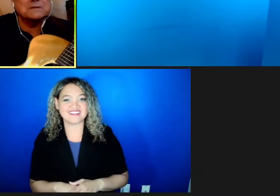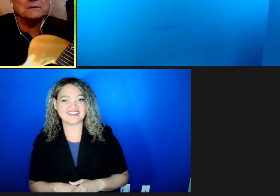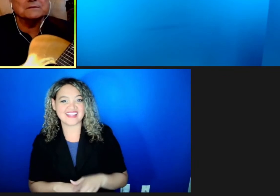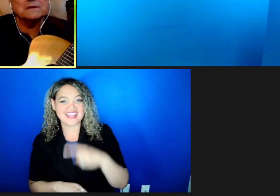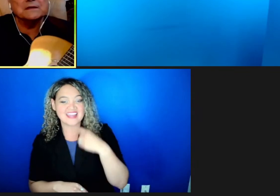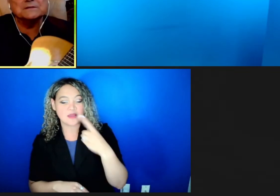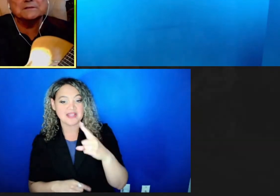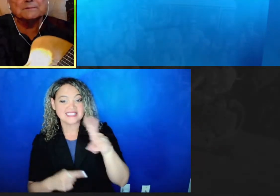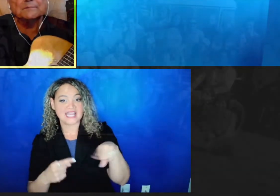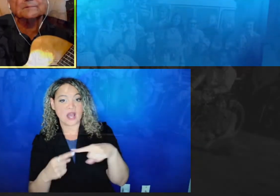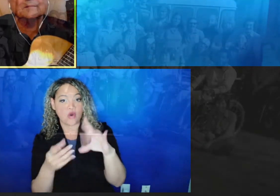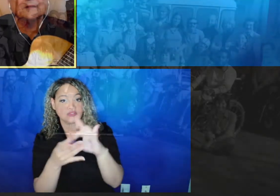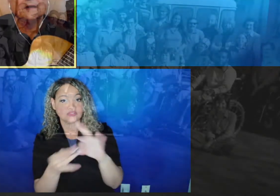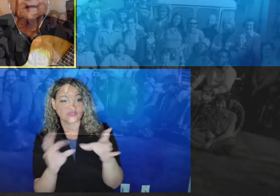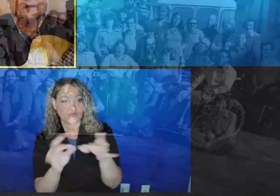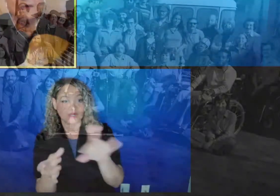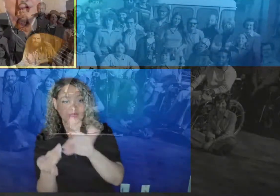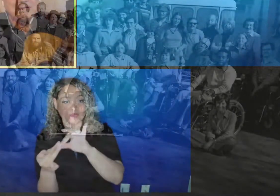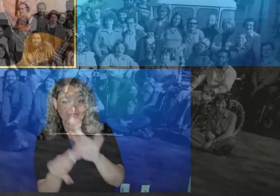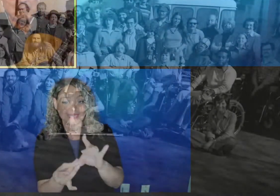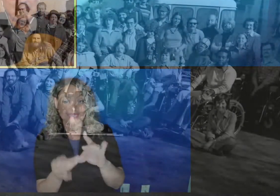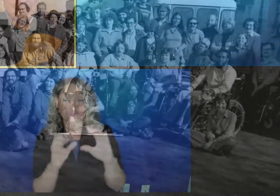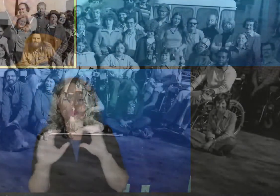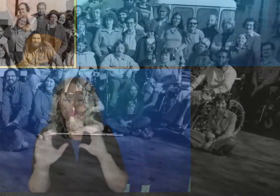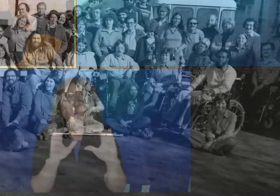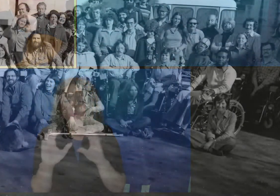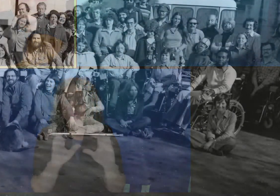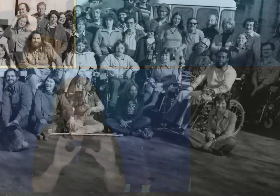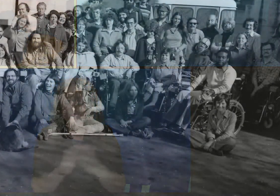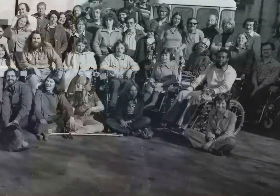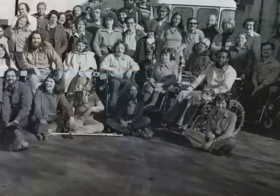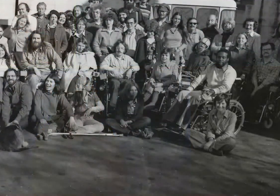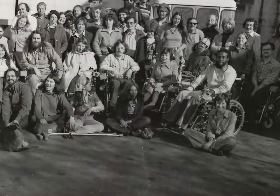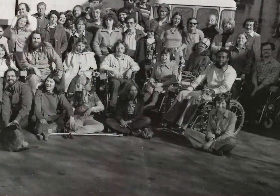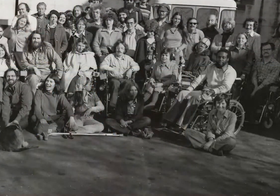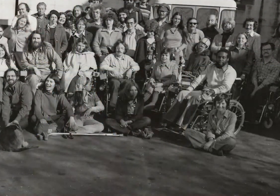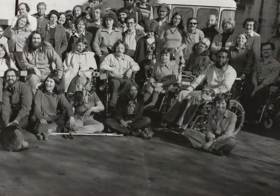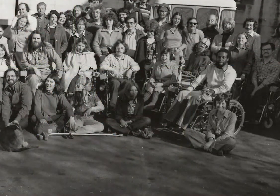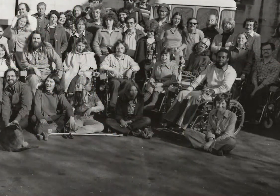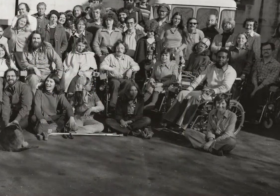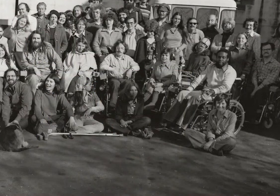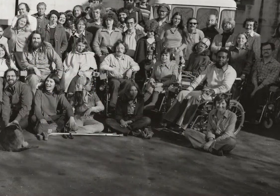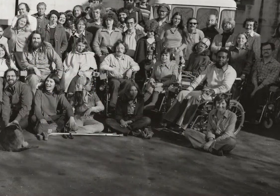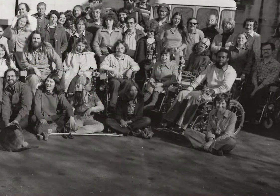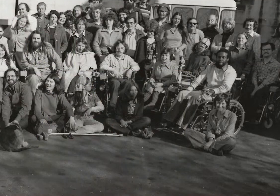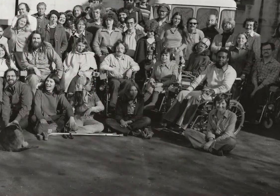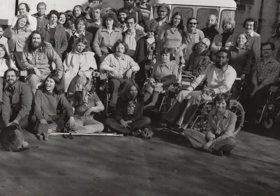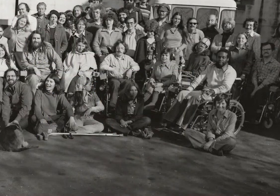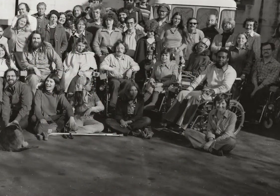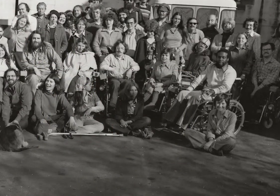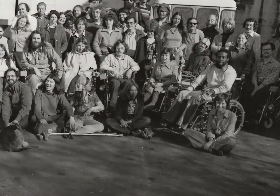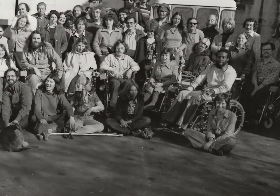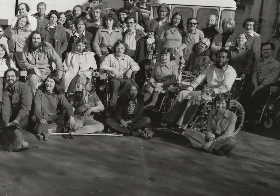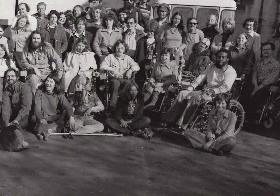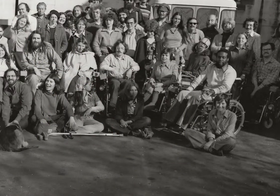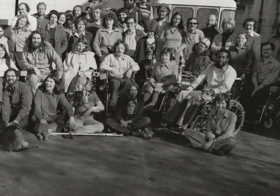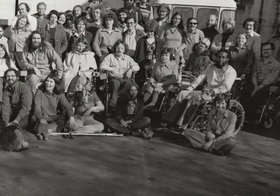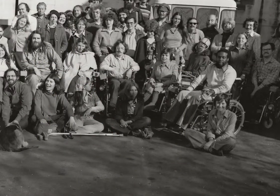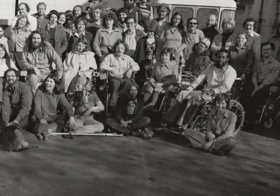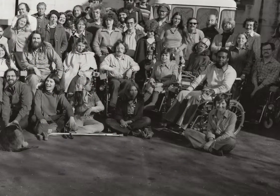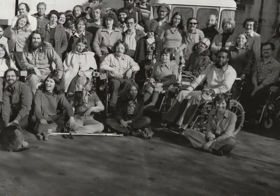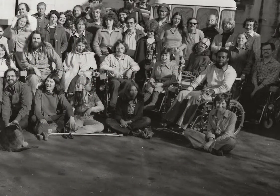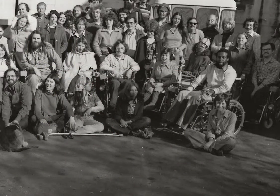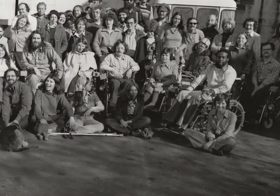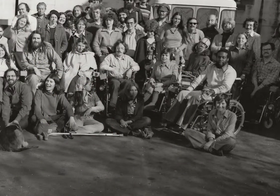about communication. So this is going to be a picture with a young Jeff. And there's going to be a